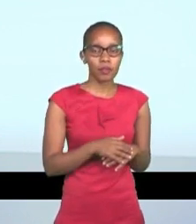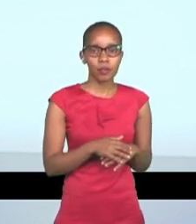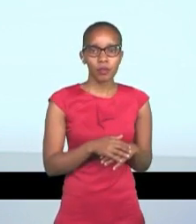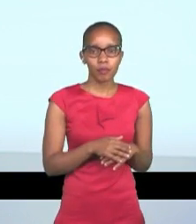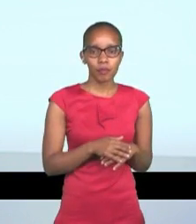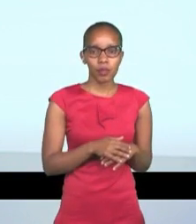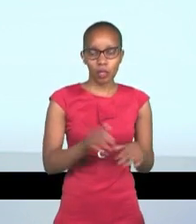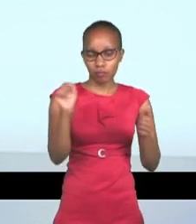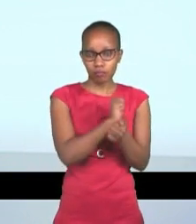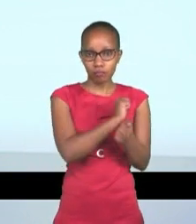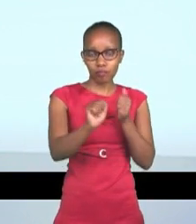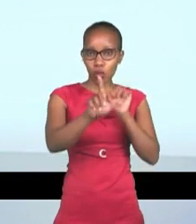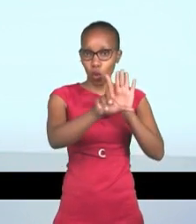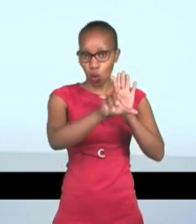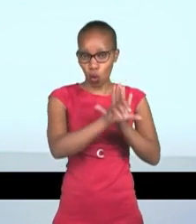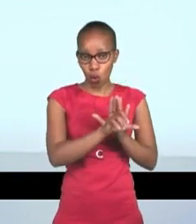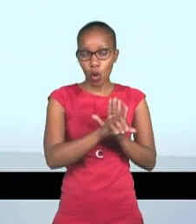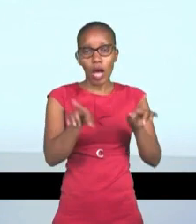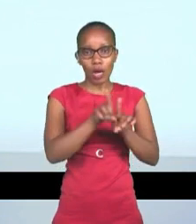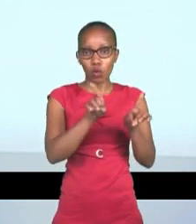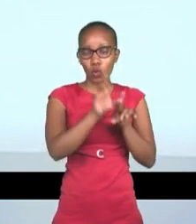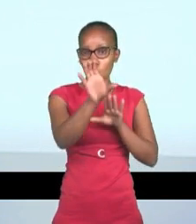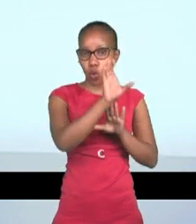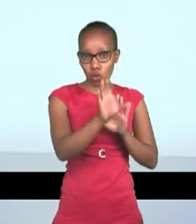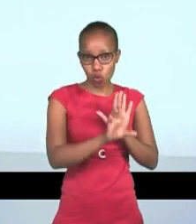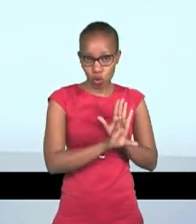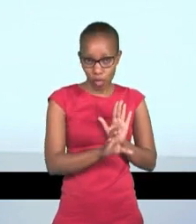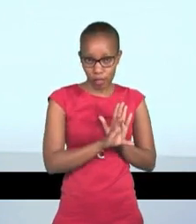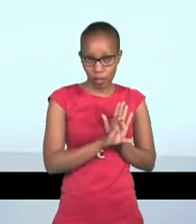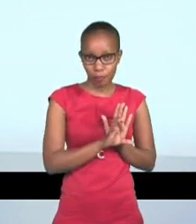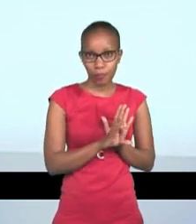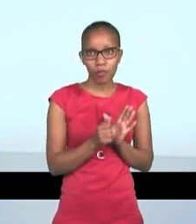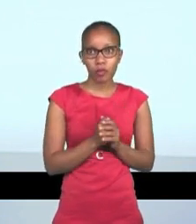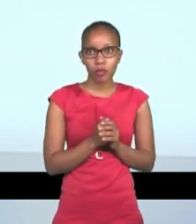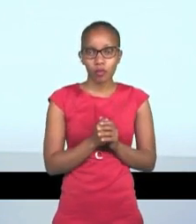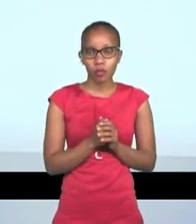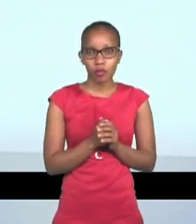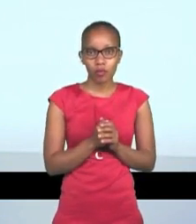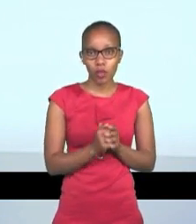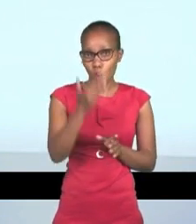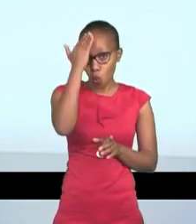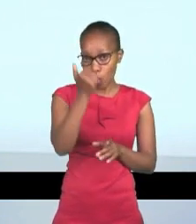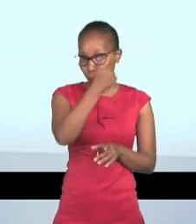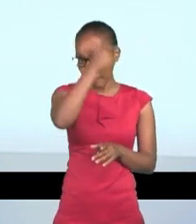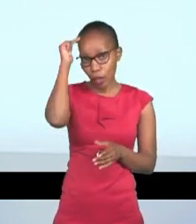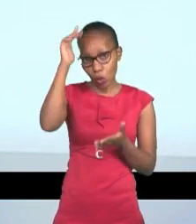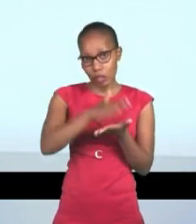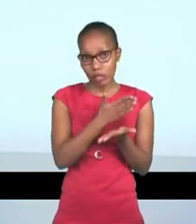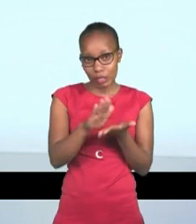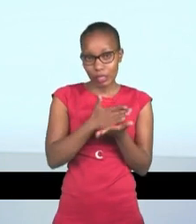of the rule of law and constitutionalism in Somalia, because we share a